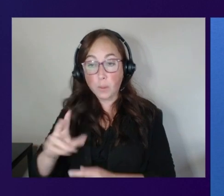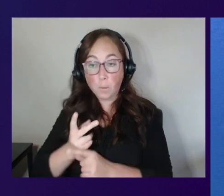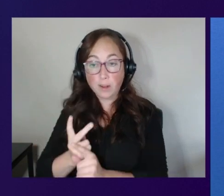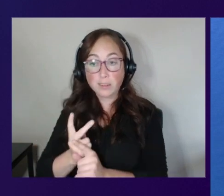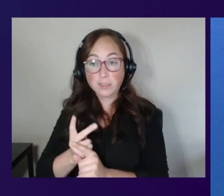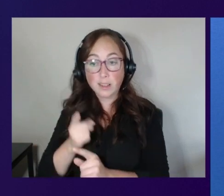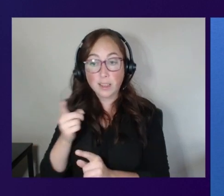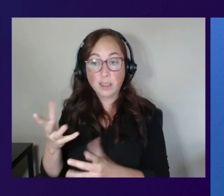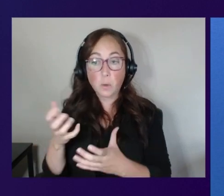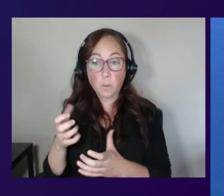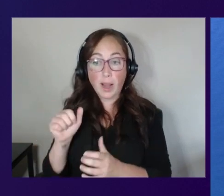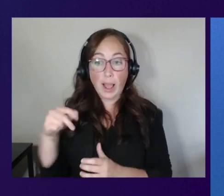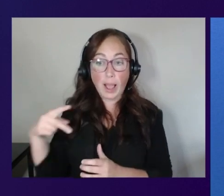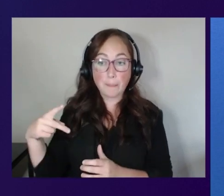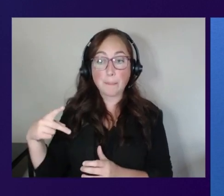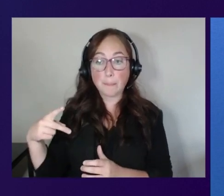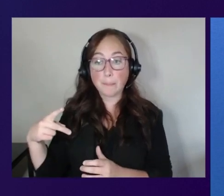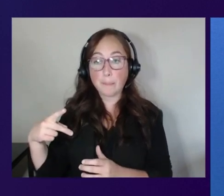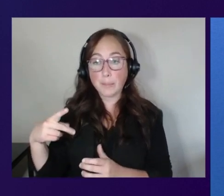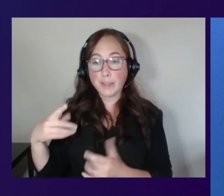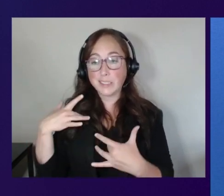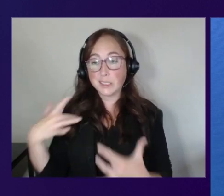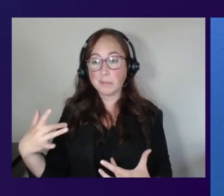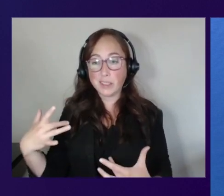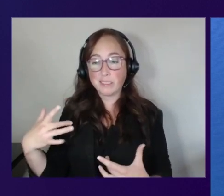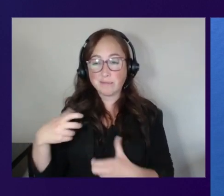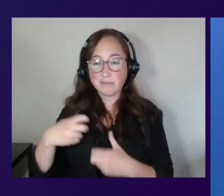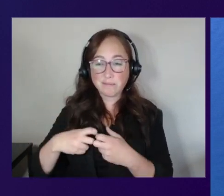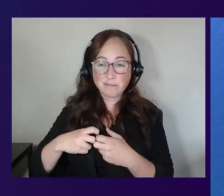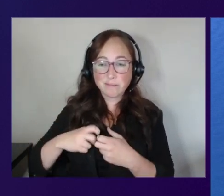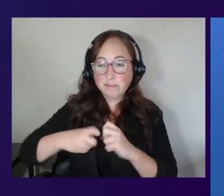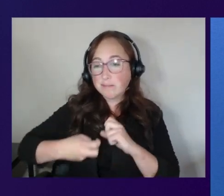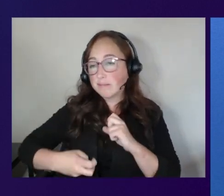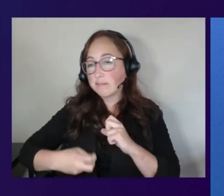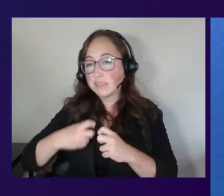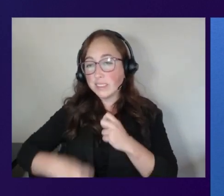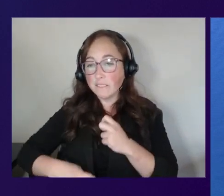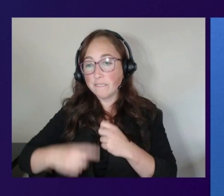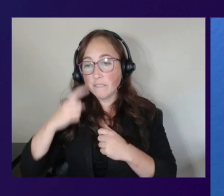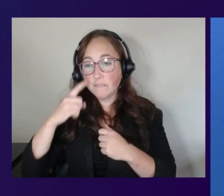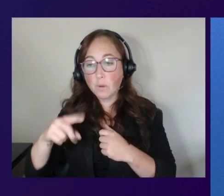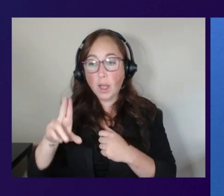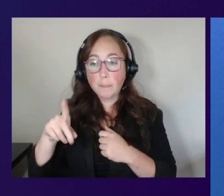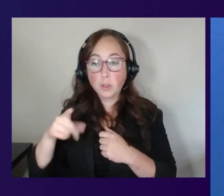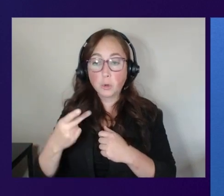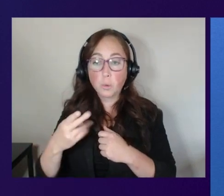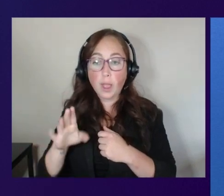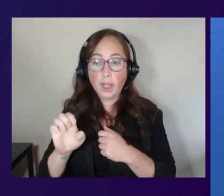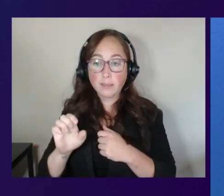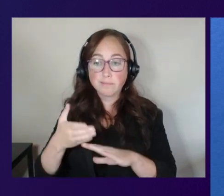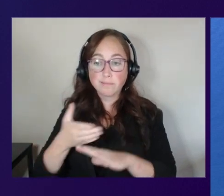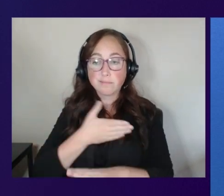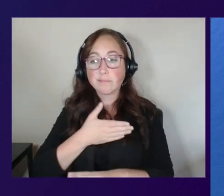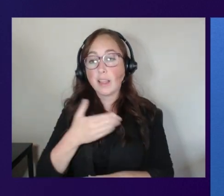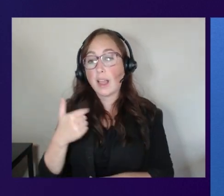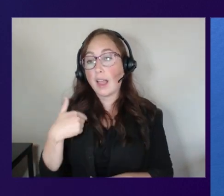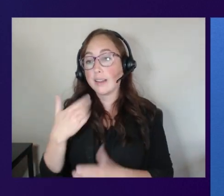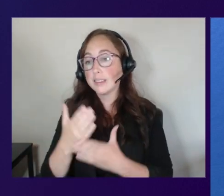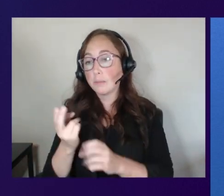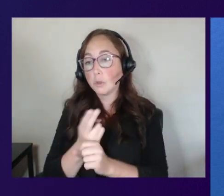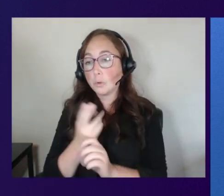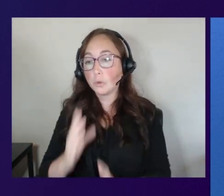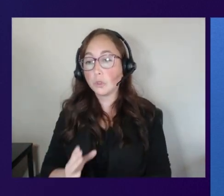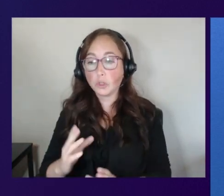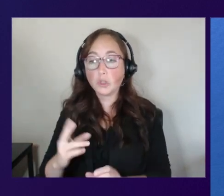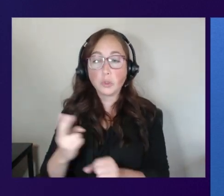application that was traditionally very difficult to upgrade. It was either distributed across all their end users. They did have some users that were using like a terminal server type